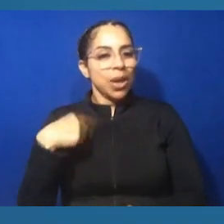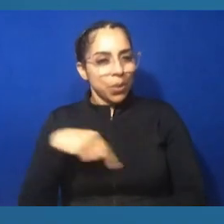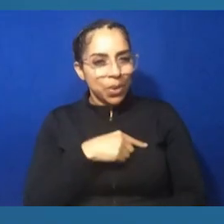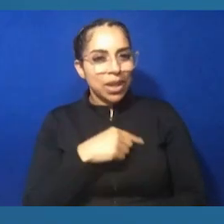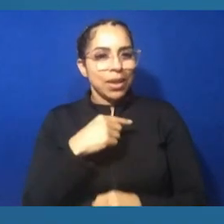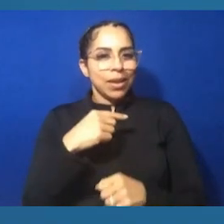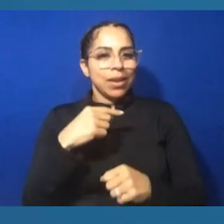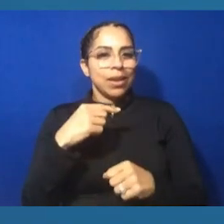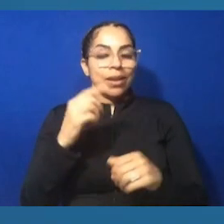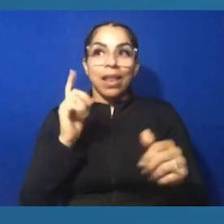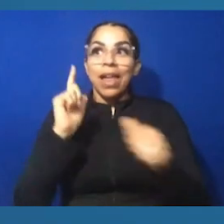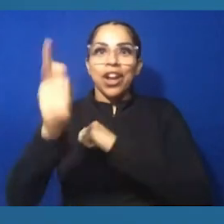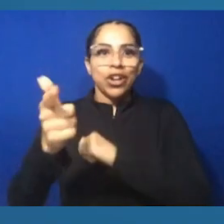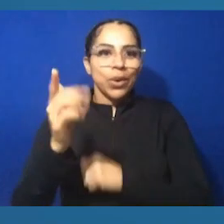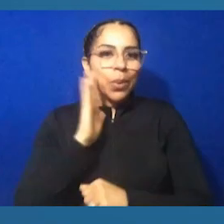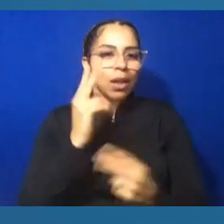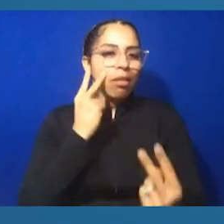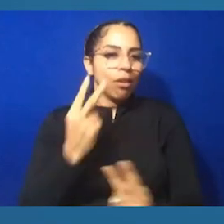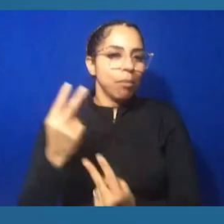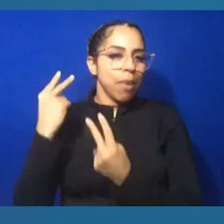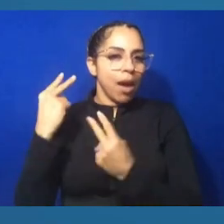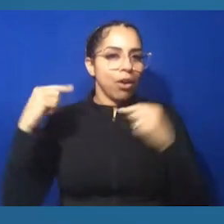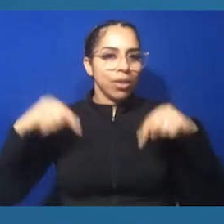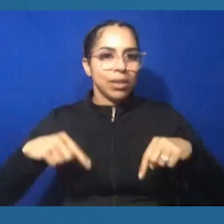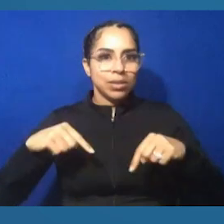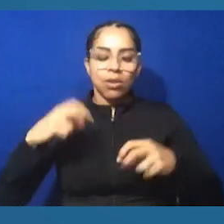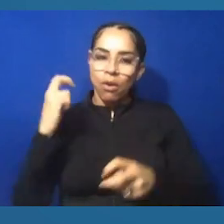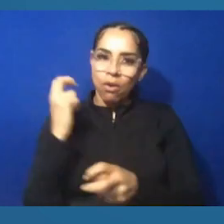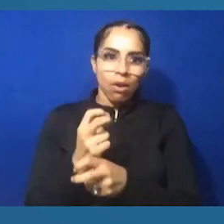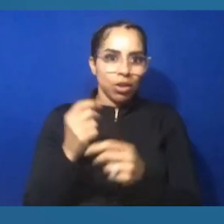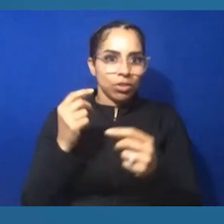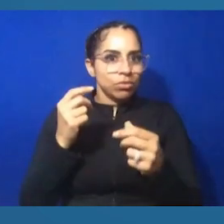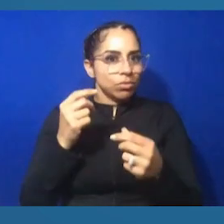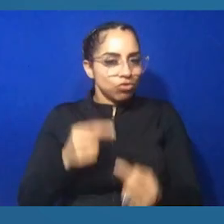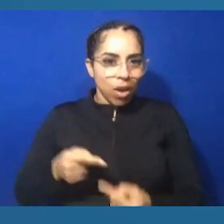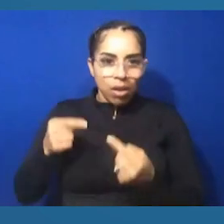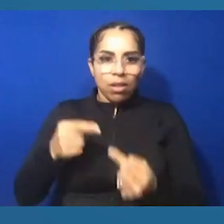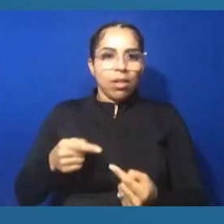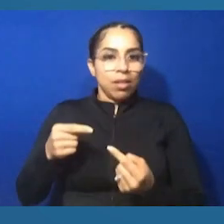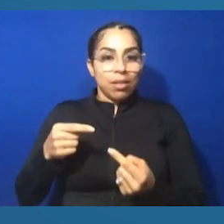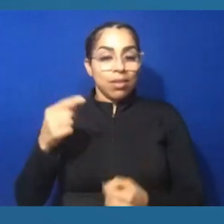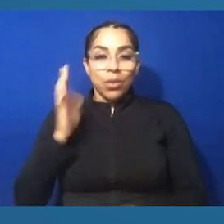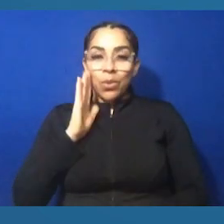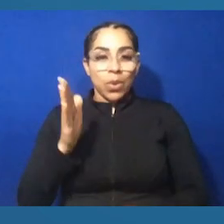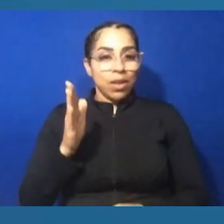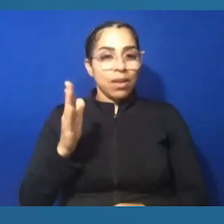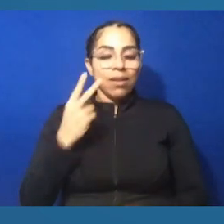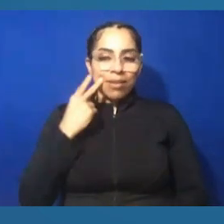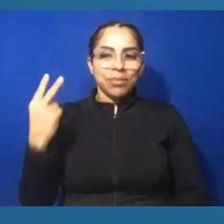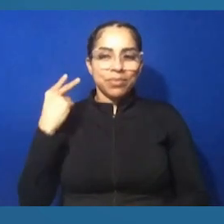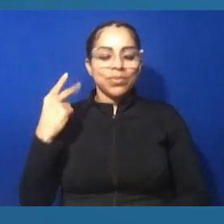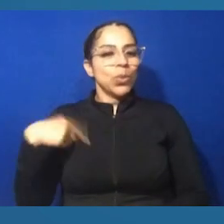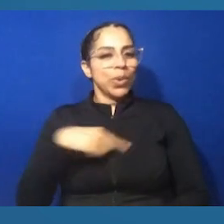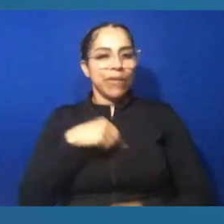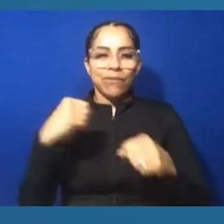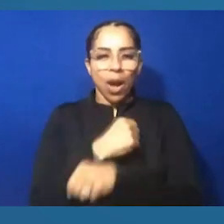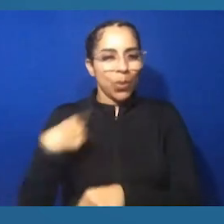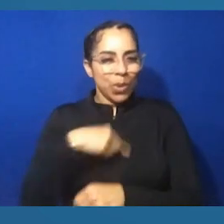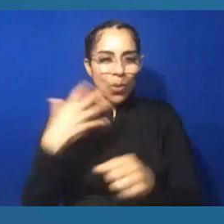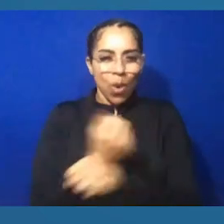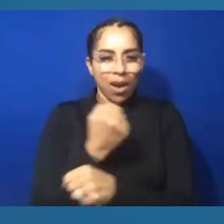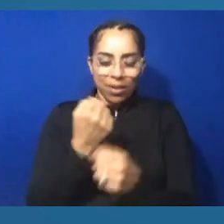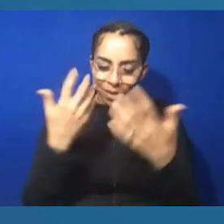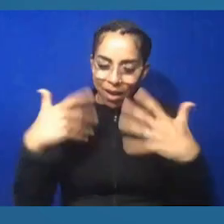struggle, we'll say we fought, we won, and we got it done. Thank you very much.